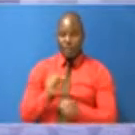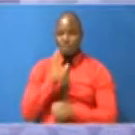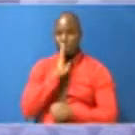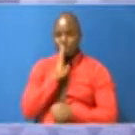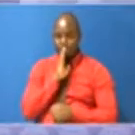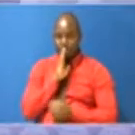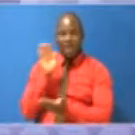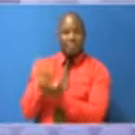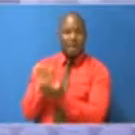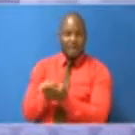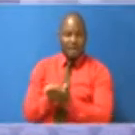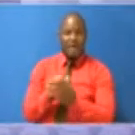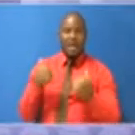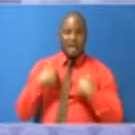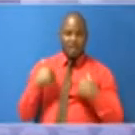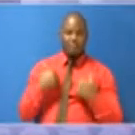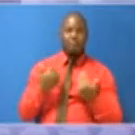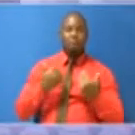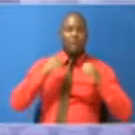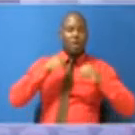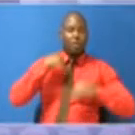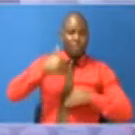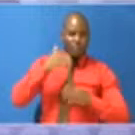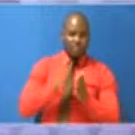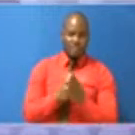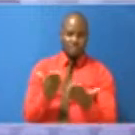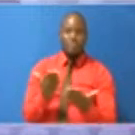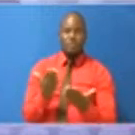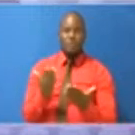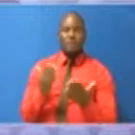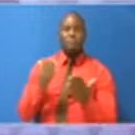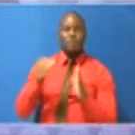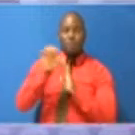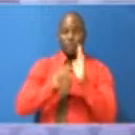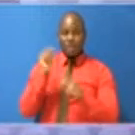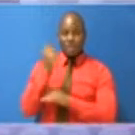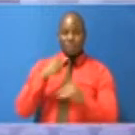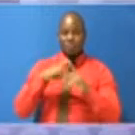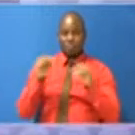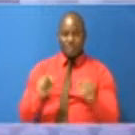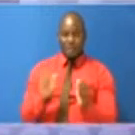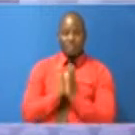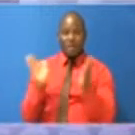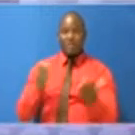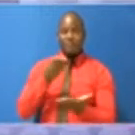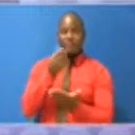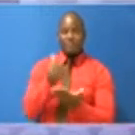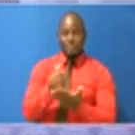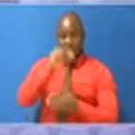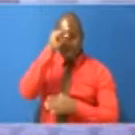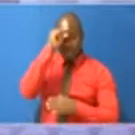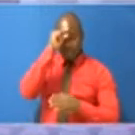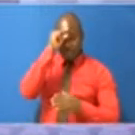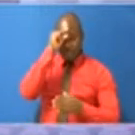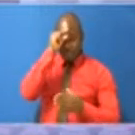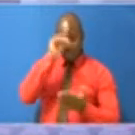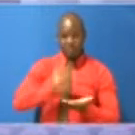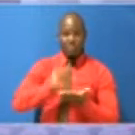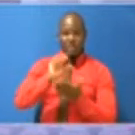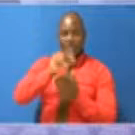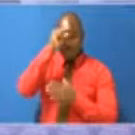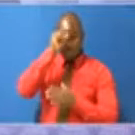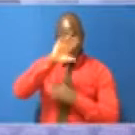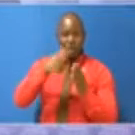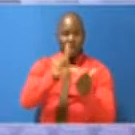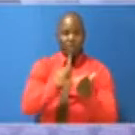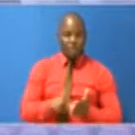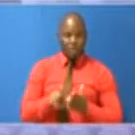commercial banks have them as concessional chapter 12 of the constitution of kenya talking about public finances of the national government together it is county governments